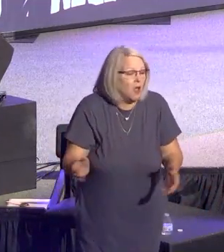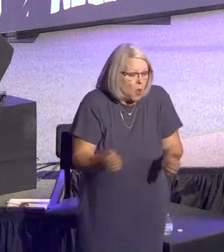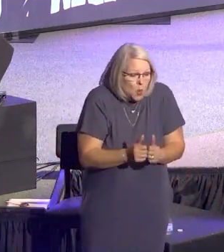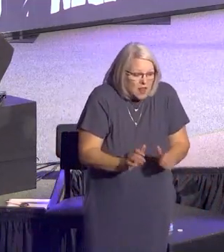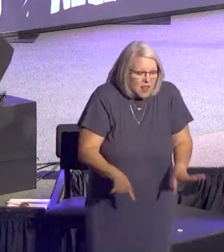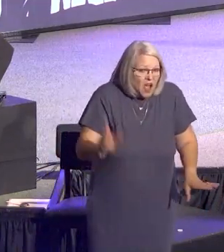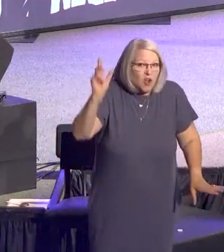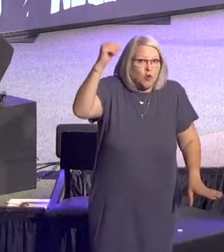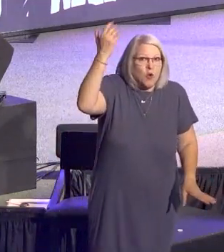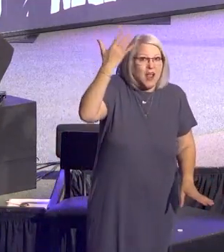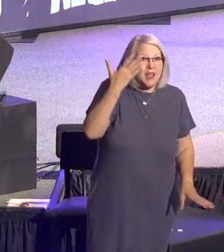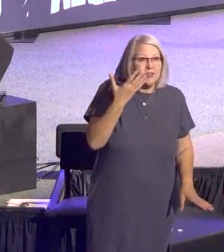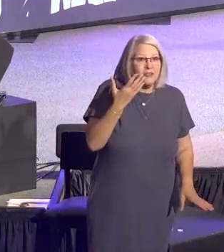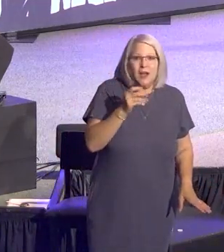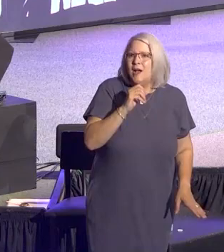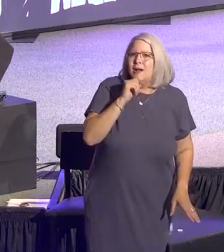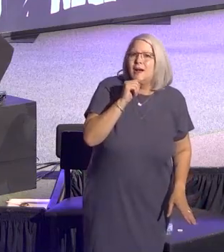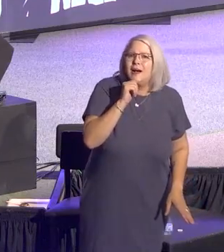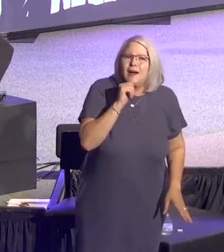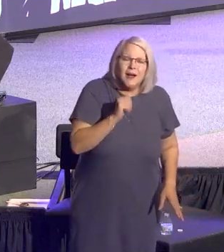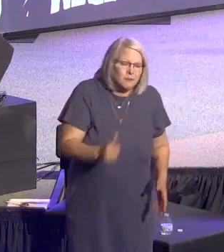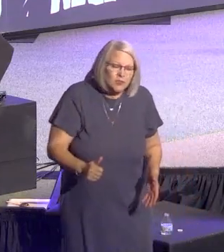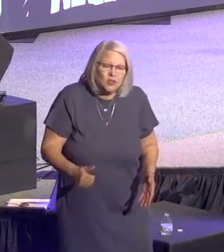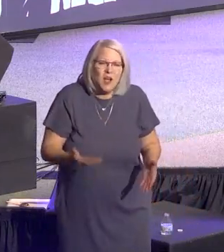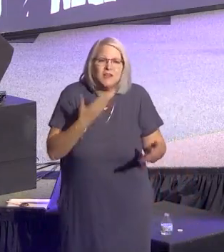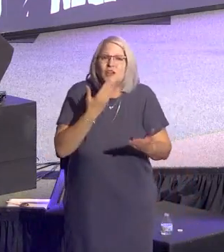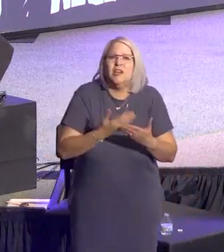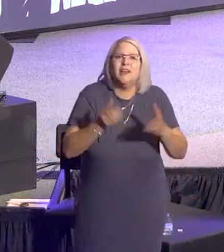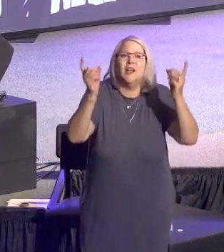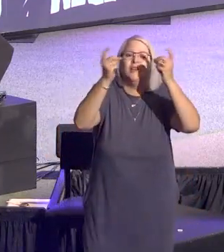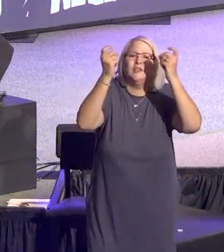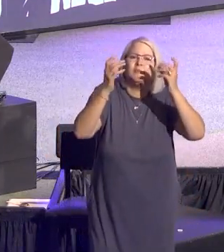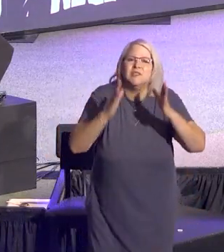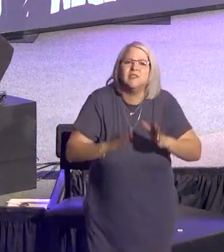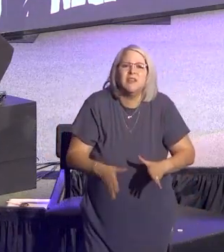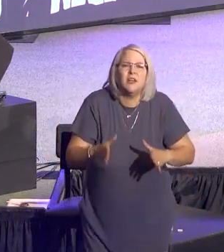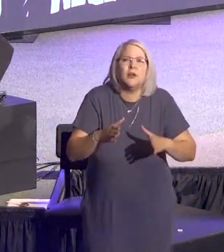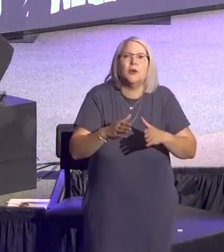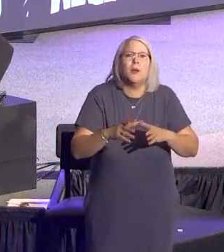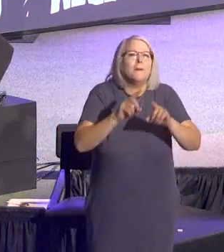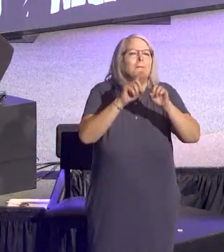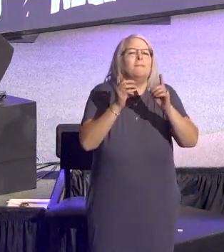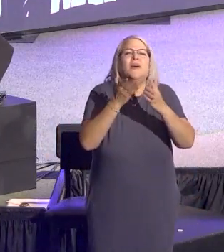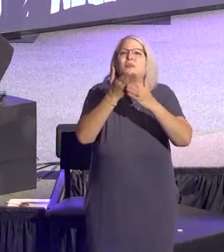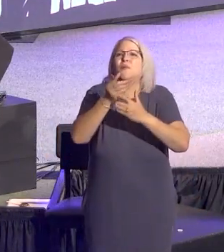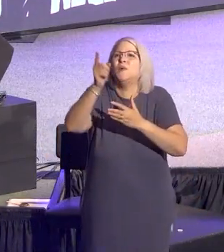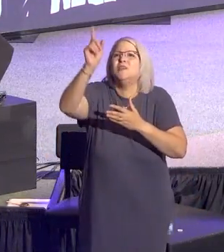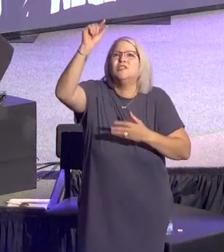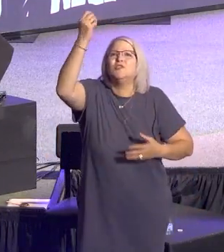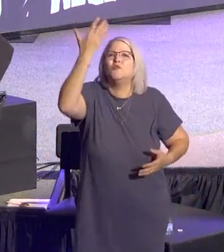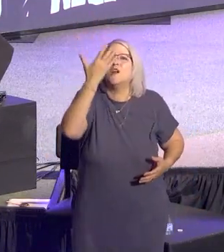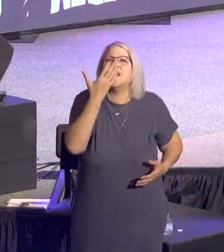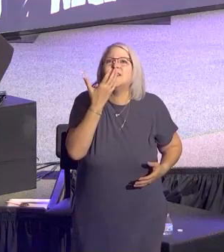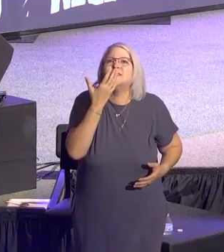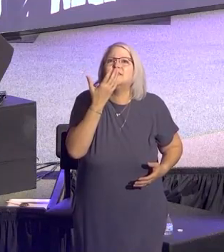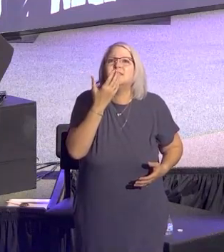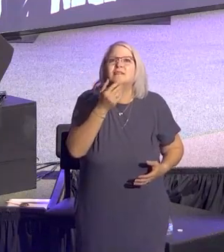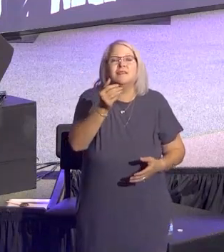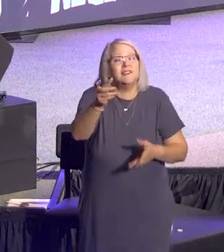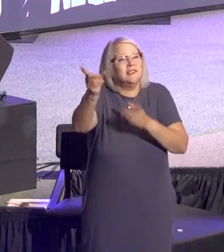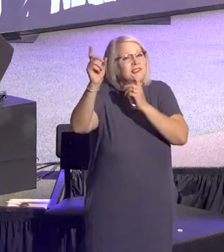up because I'm a fallen sinner. I've fallen short, but by his grace, I can do all things through him who gives me